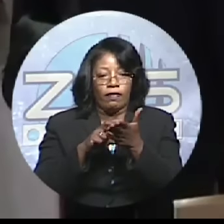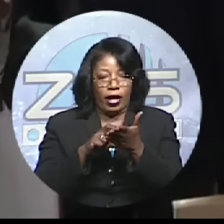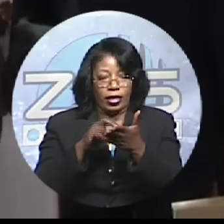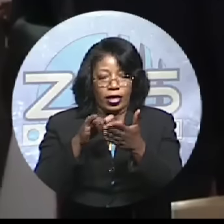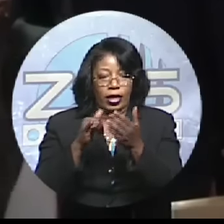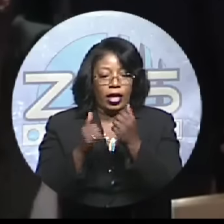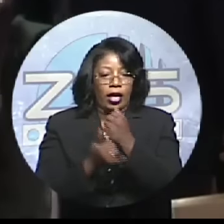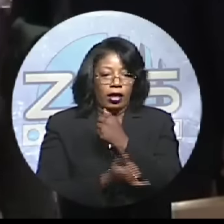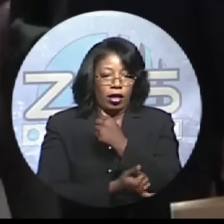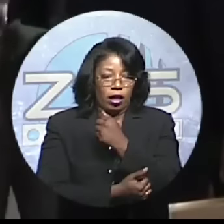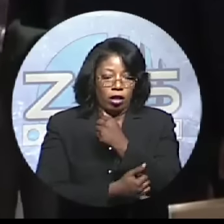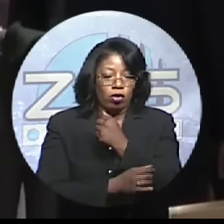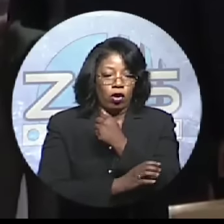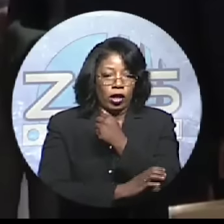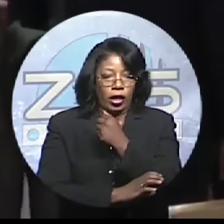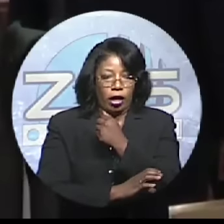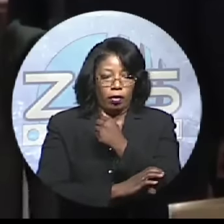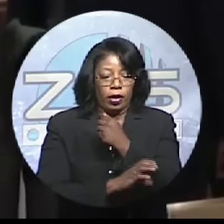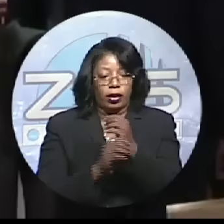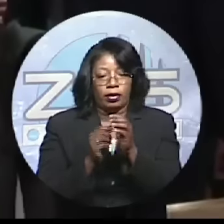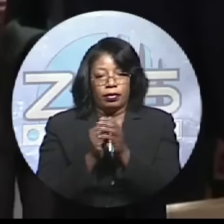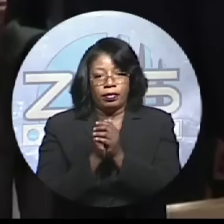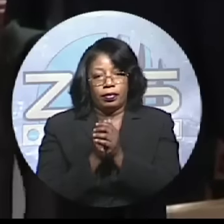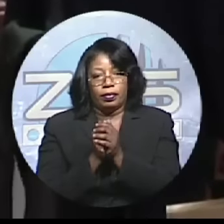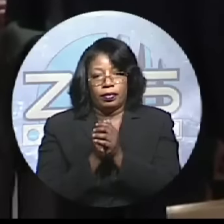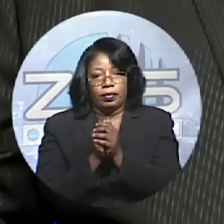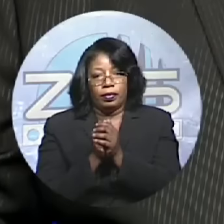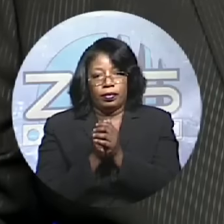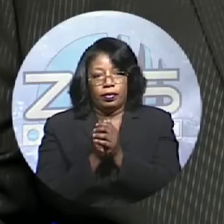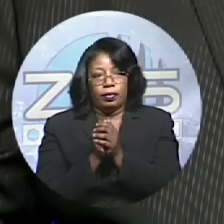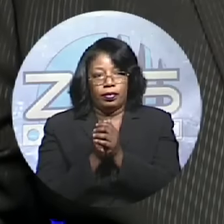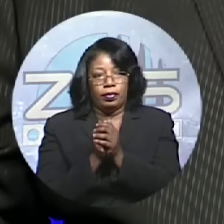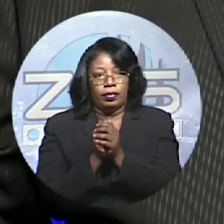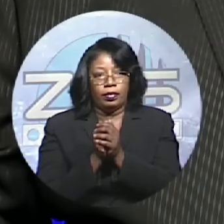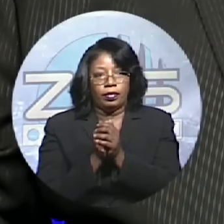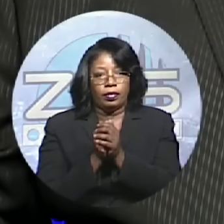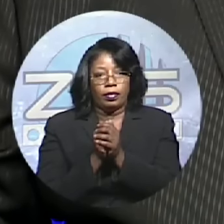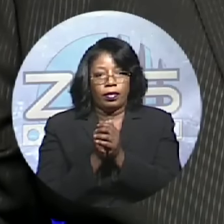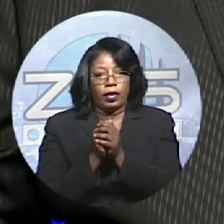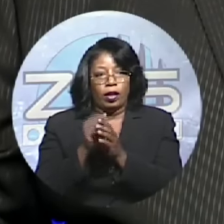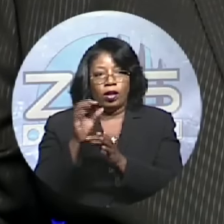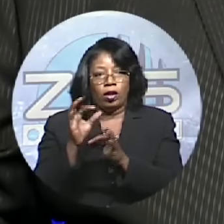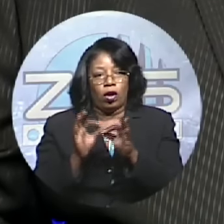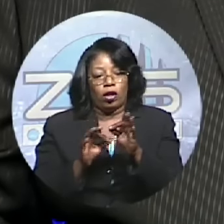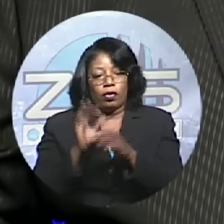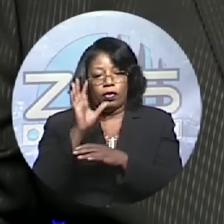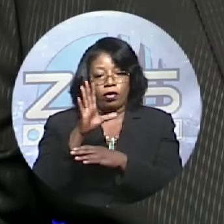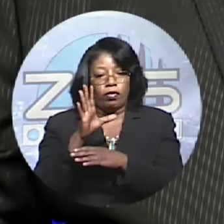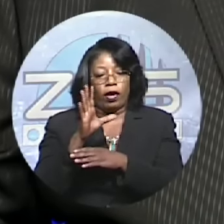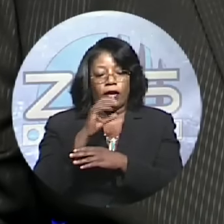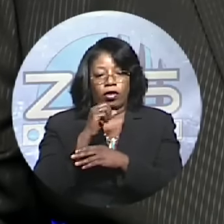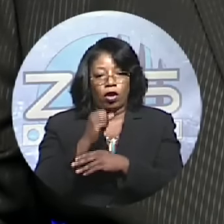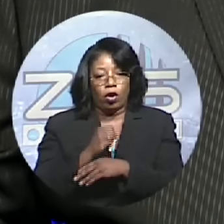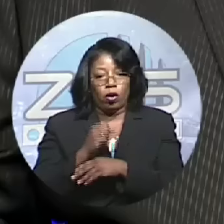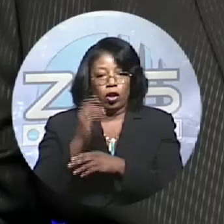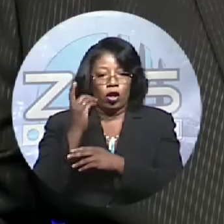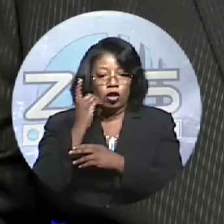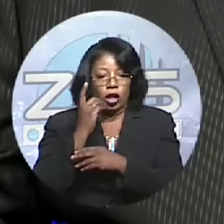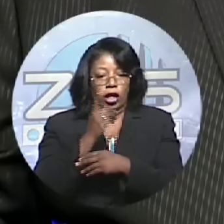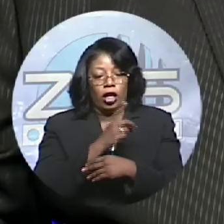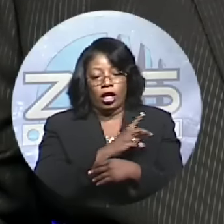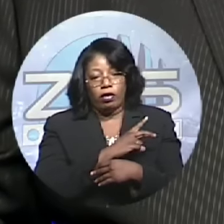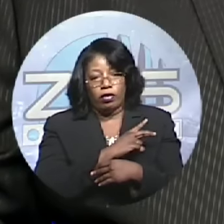Caribbean Investors Summit in London, Clint Watson, ZNS Network News. The trial for 55-year-old Donna Vasily got